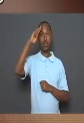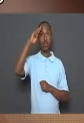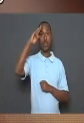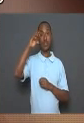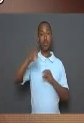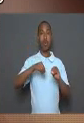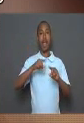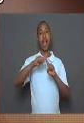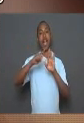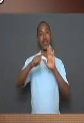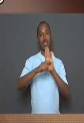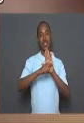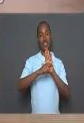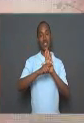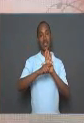mobile ions.